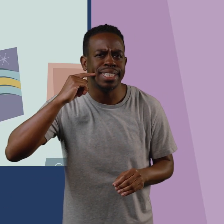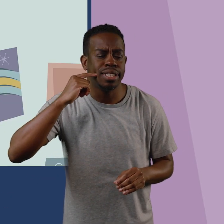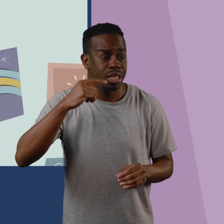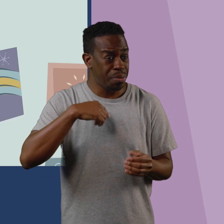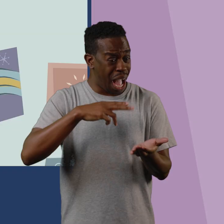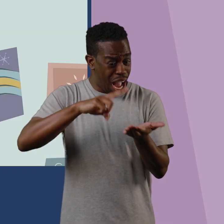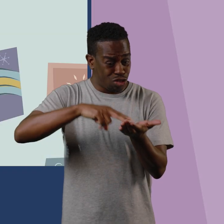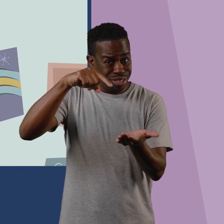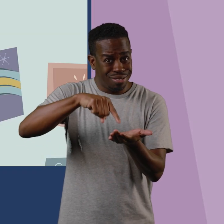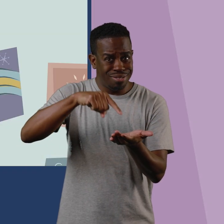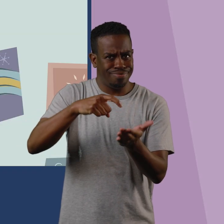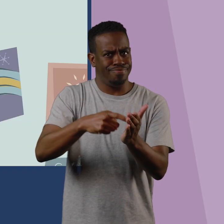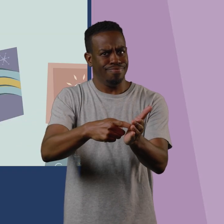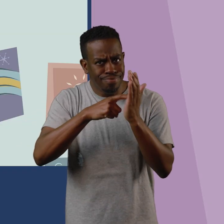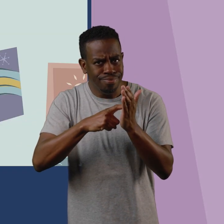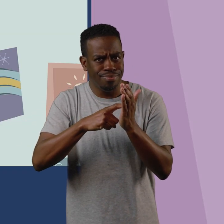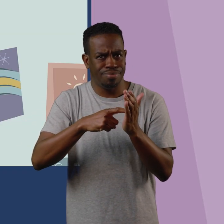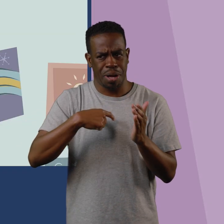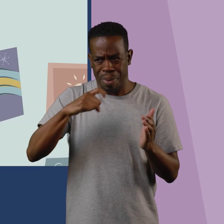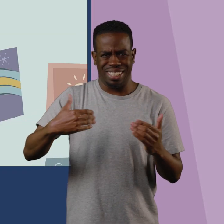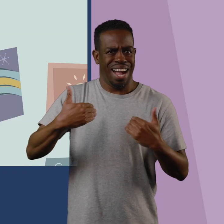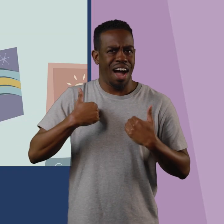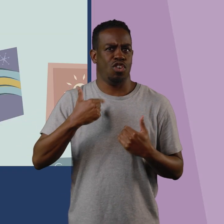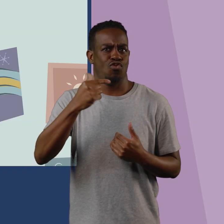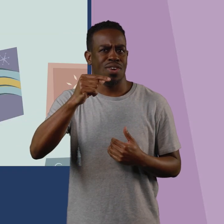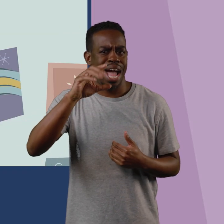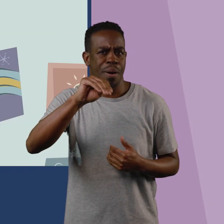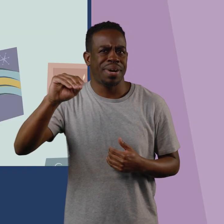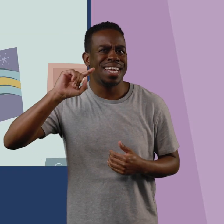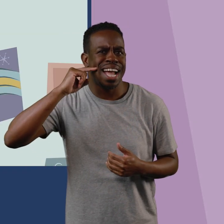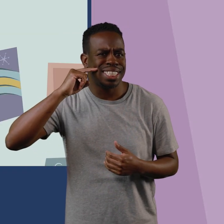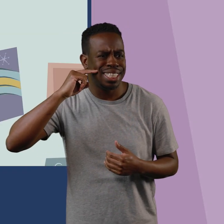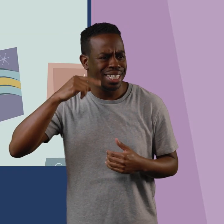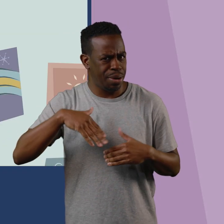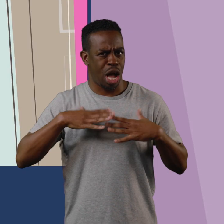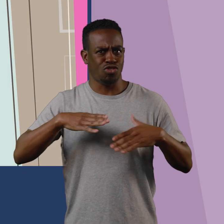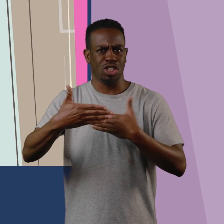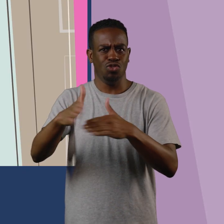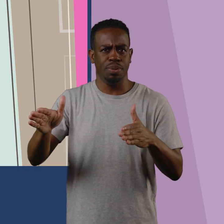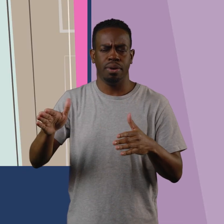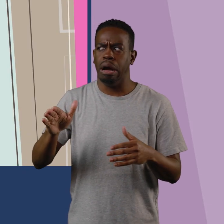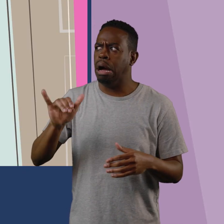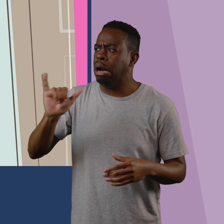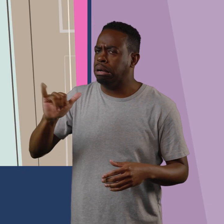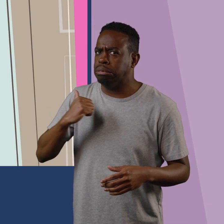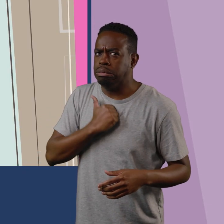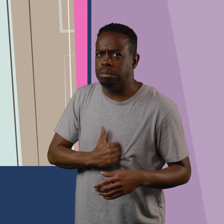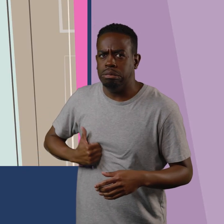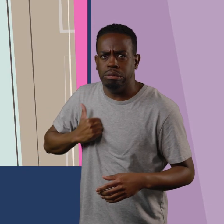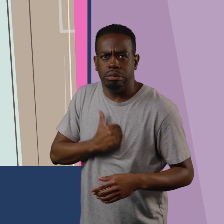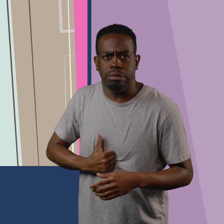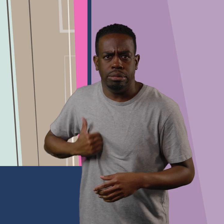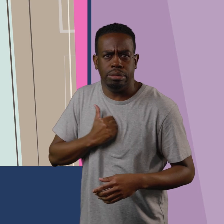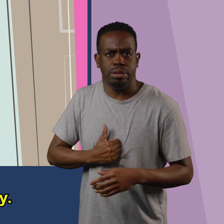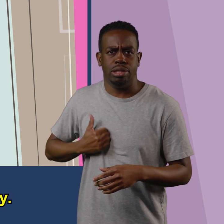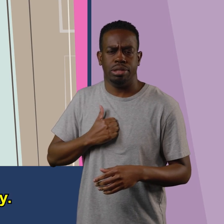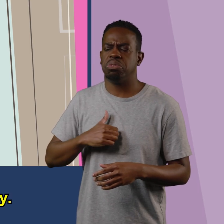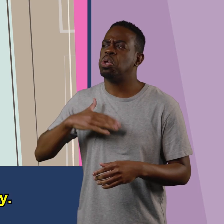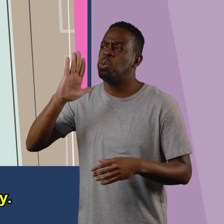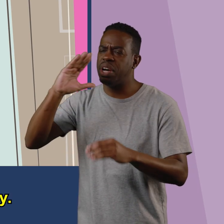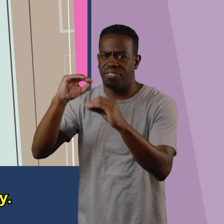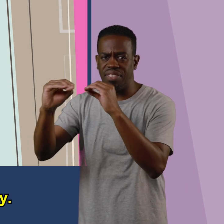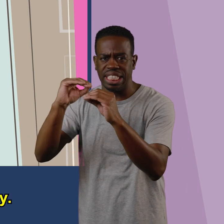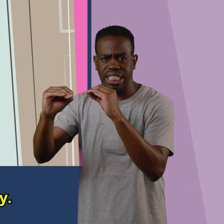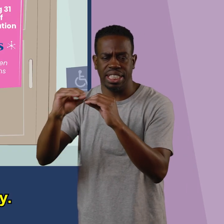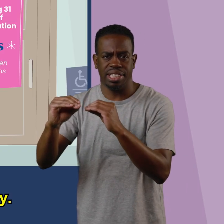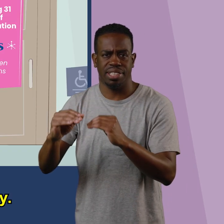My contract clearly states that I get only green M&Ms in my dressing room. My bad. I'm so sorry. Let's get that